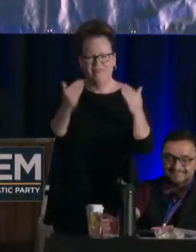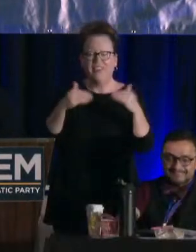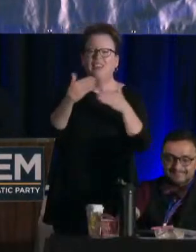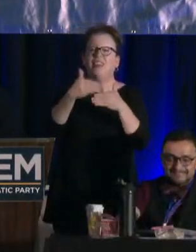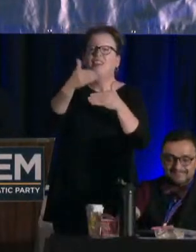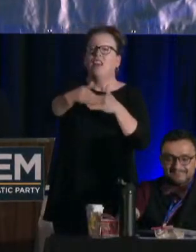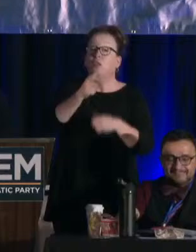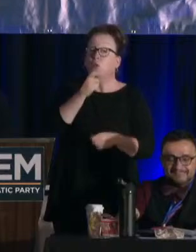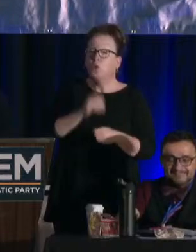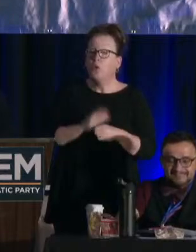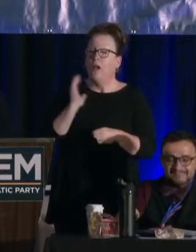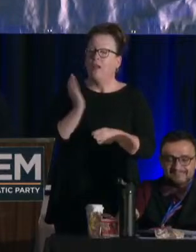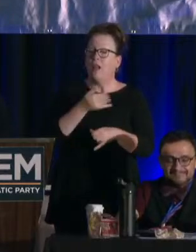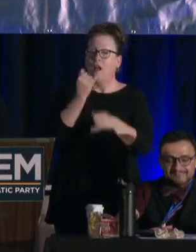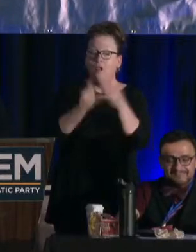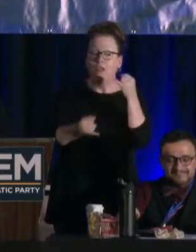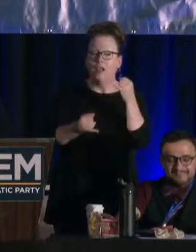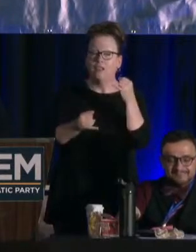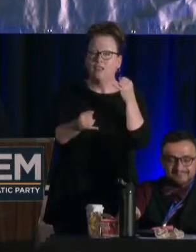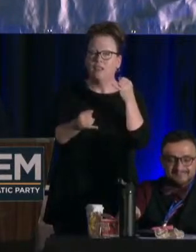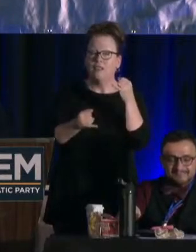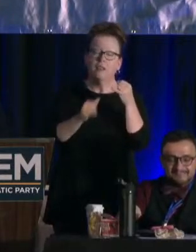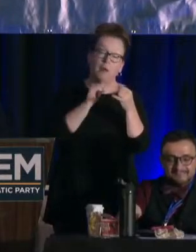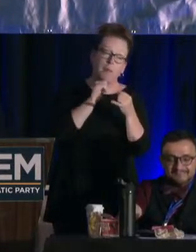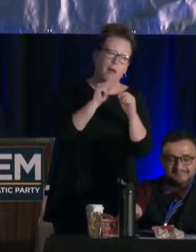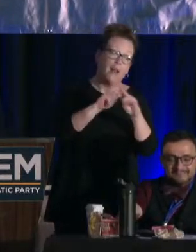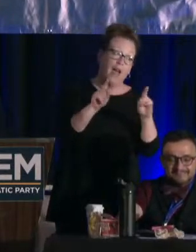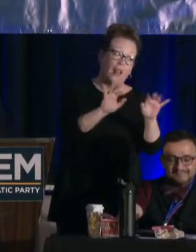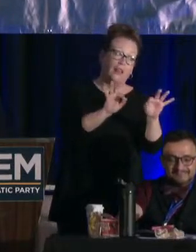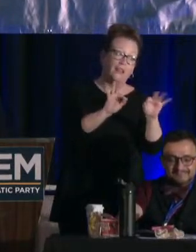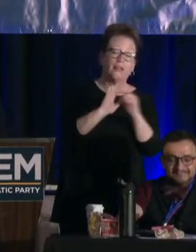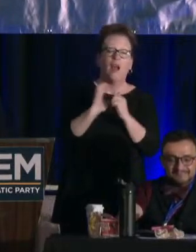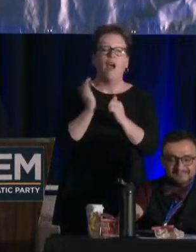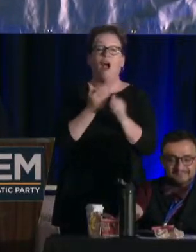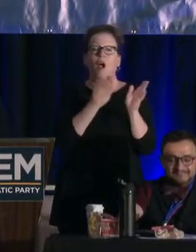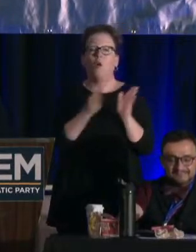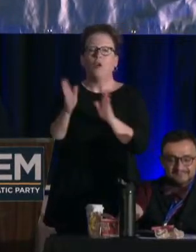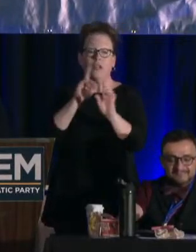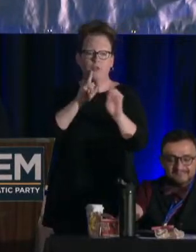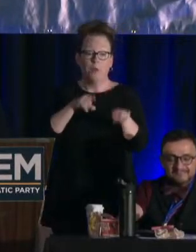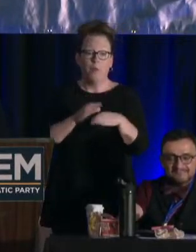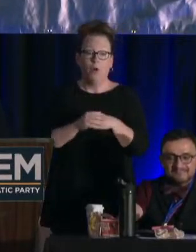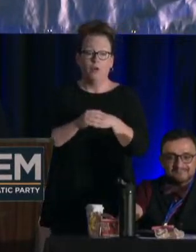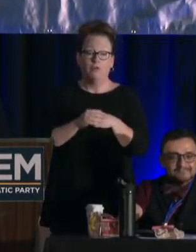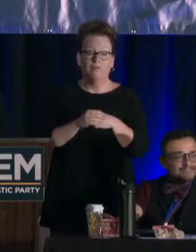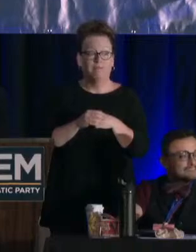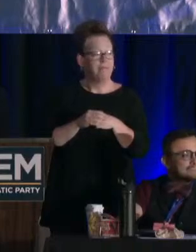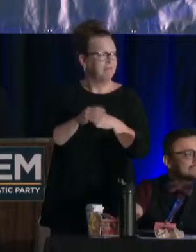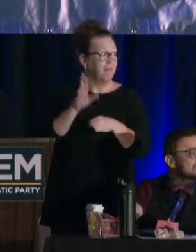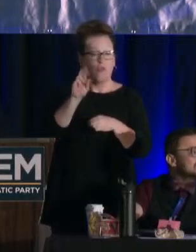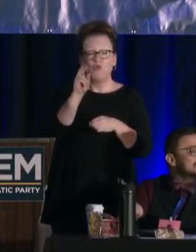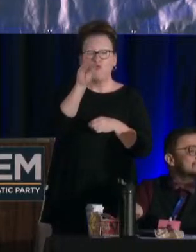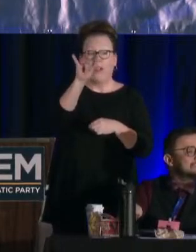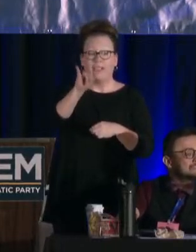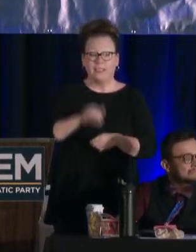Next up, in our last, certainly last but not least, is our organizing report, Brandon Zavala.